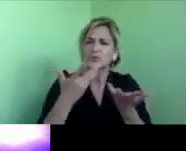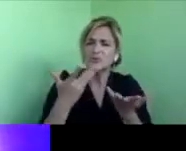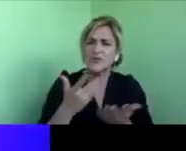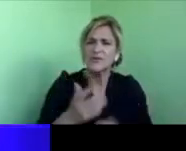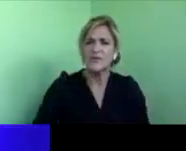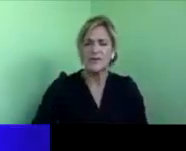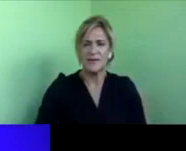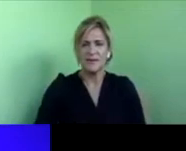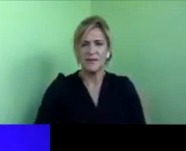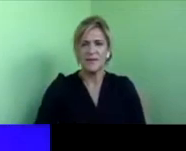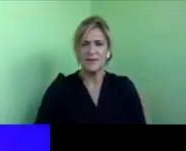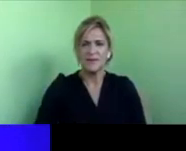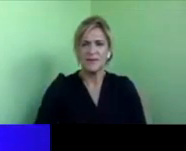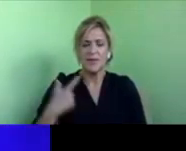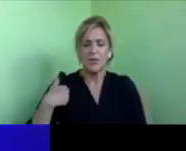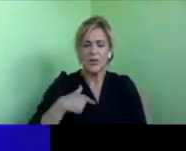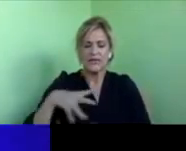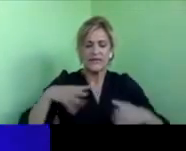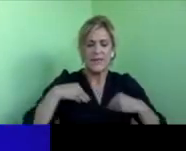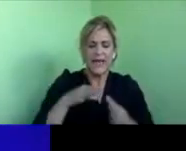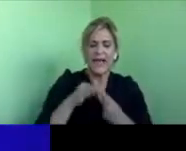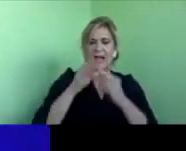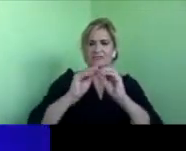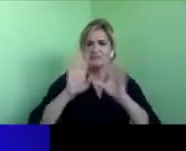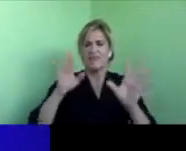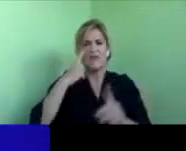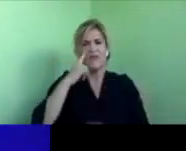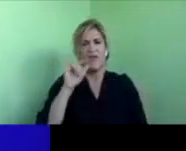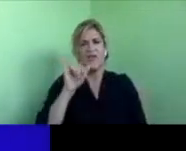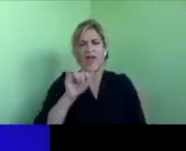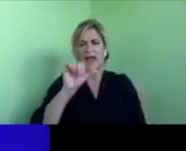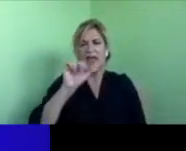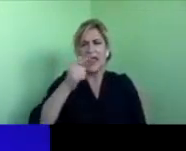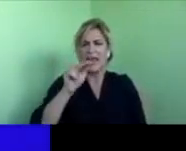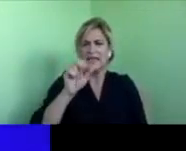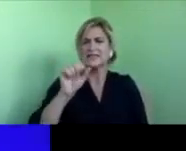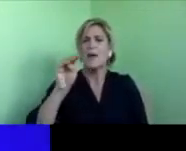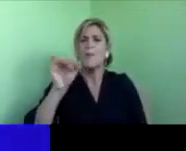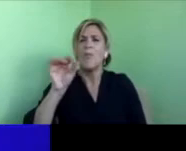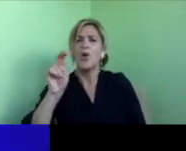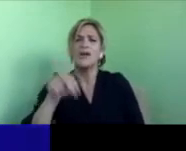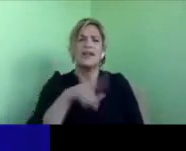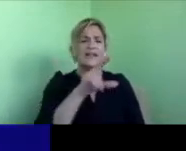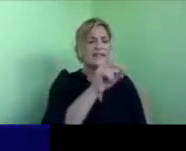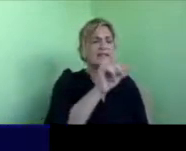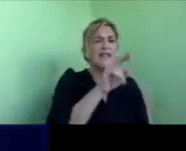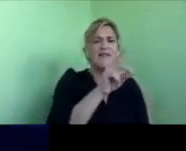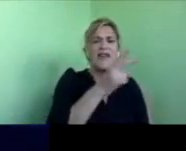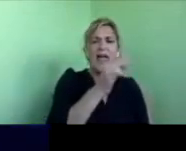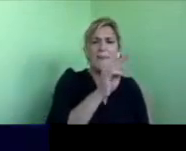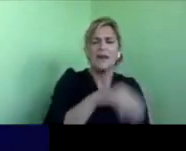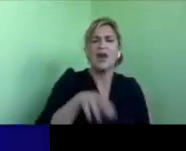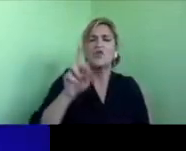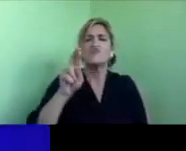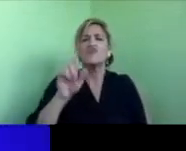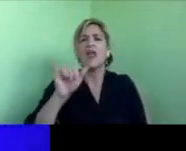We get exceptionally clear reception of Agnes Martin, David Hammons, Ray Kawakubo,